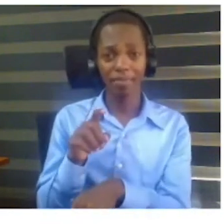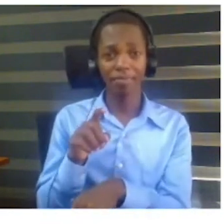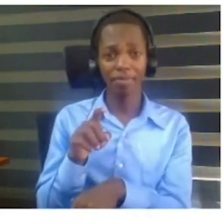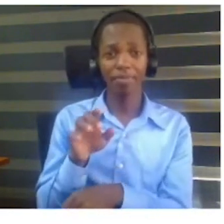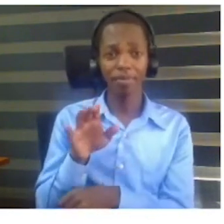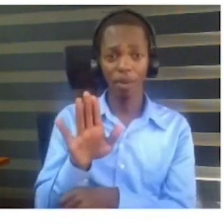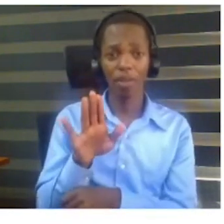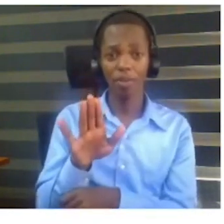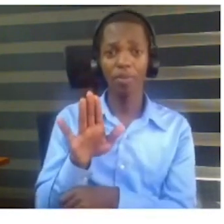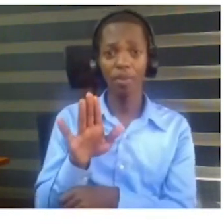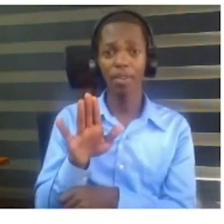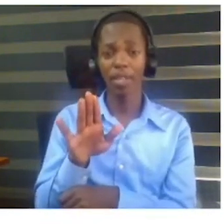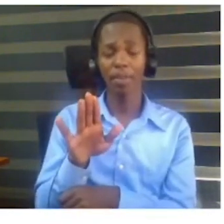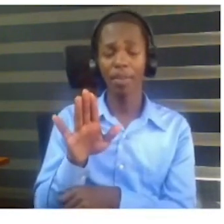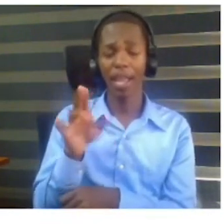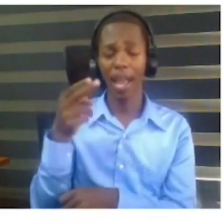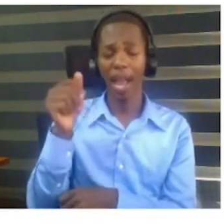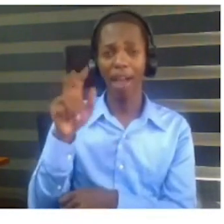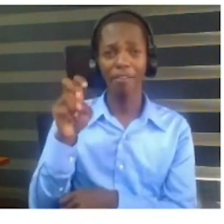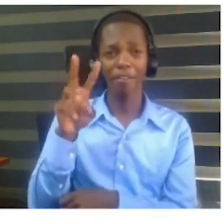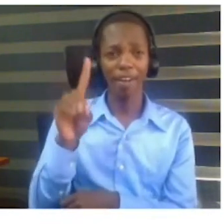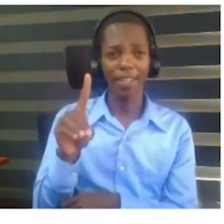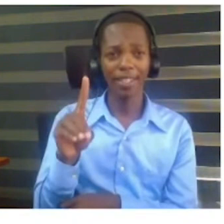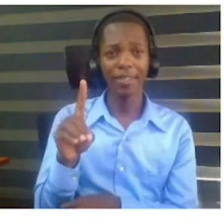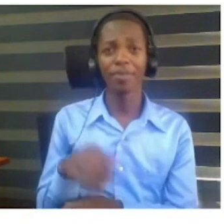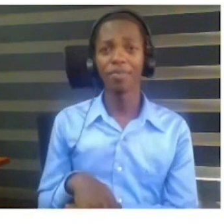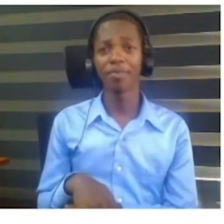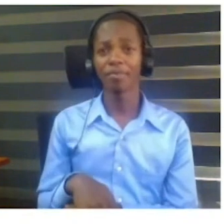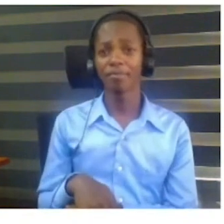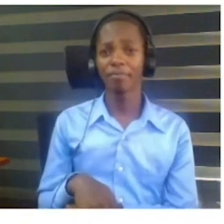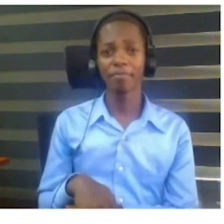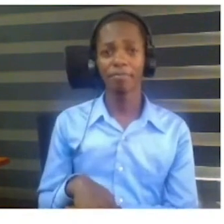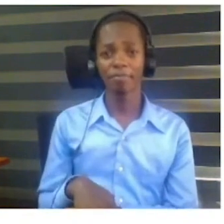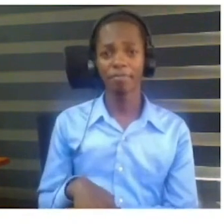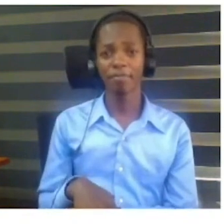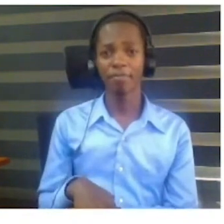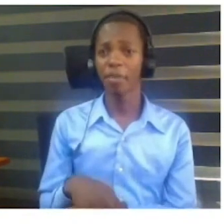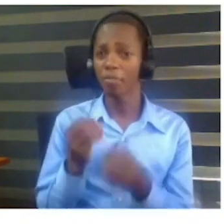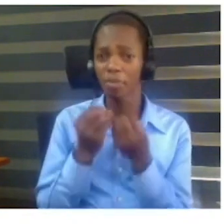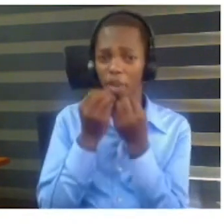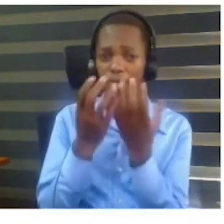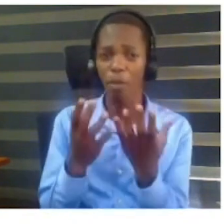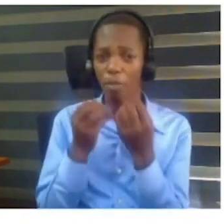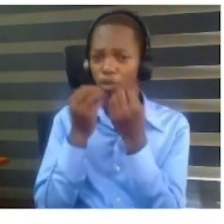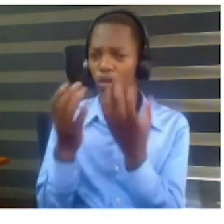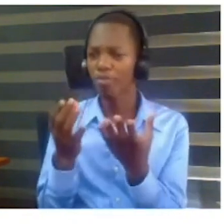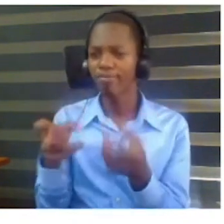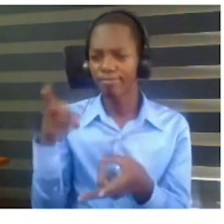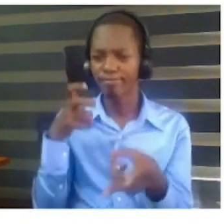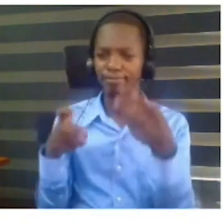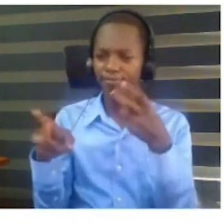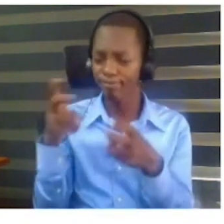time at Harvard, can you share a bit more about the information that you are receiving? Was it accessible? Maybe you can talk